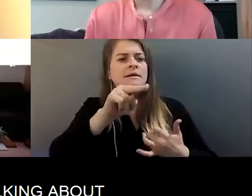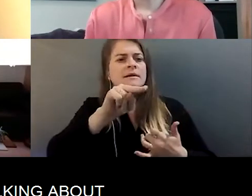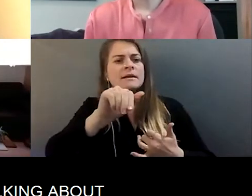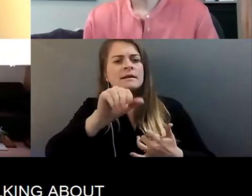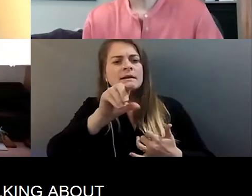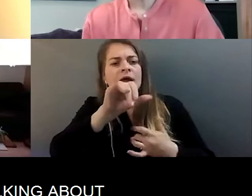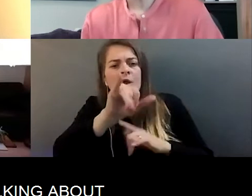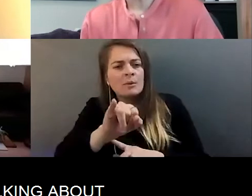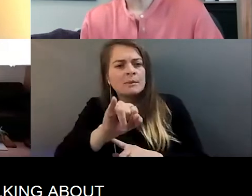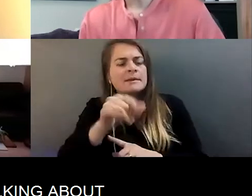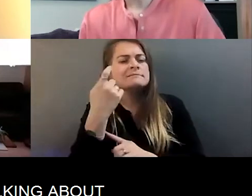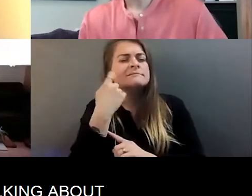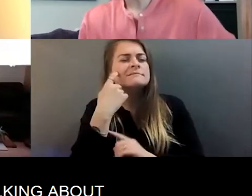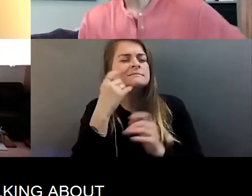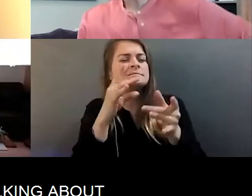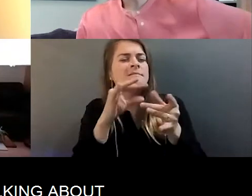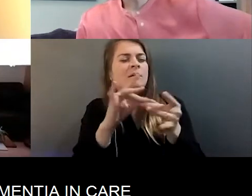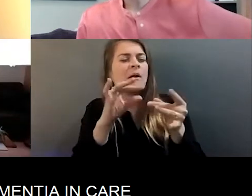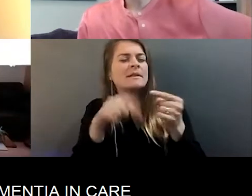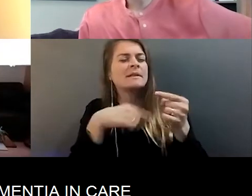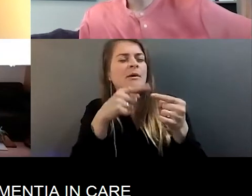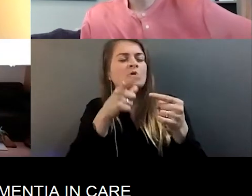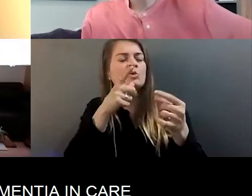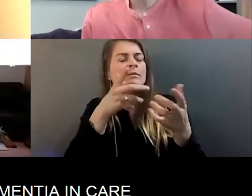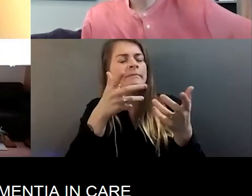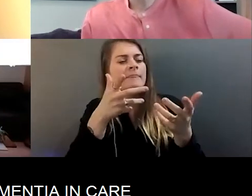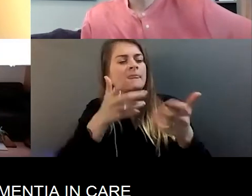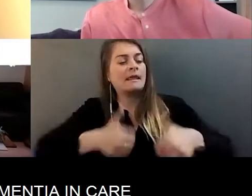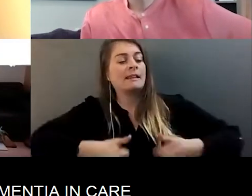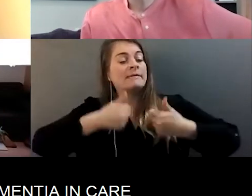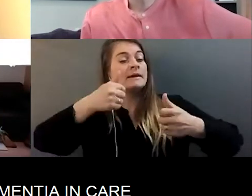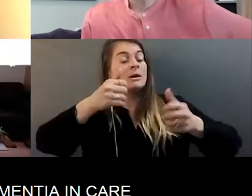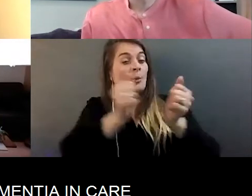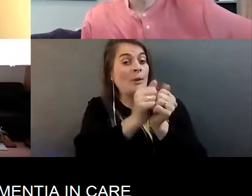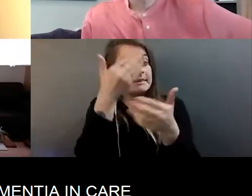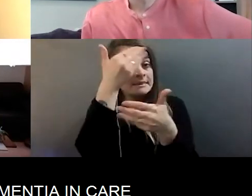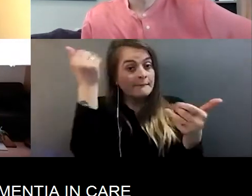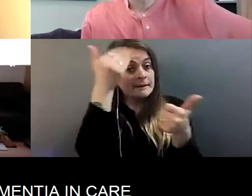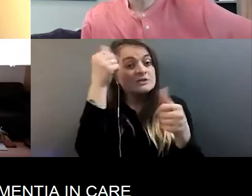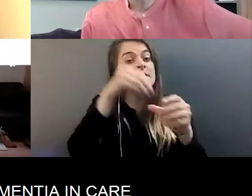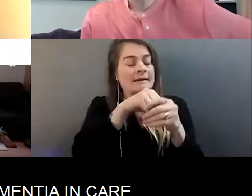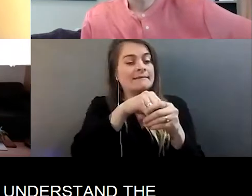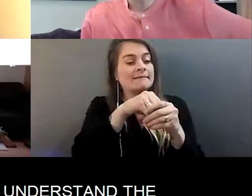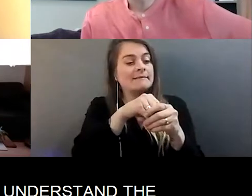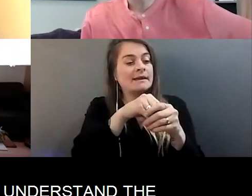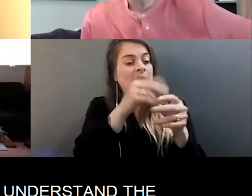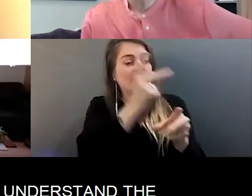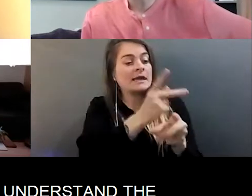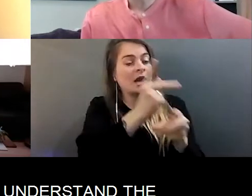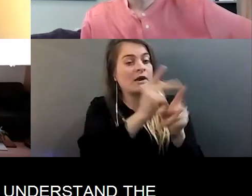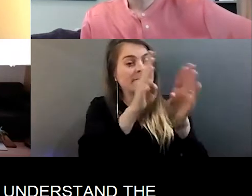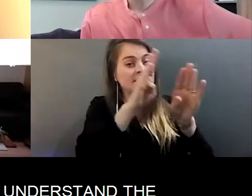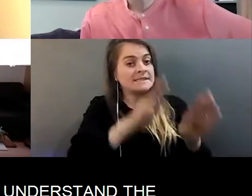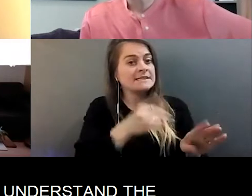We were talking about people who are living with dementia in care facilities and may not be able to